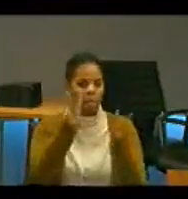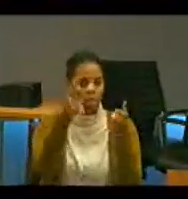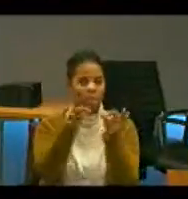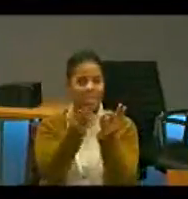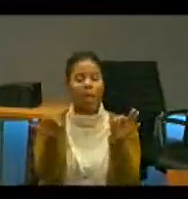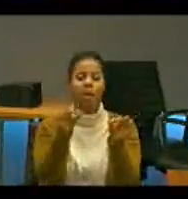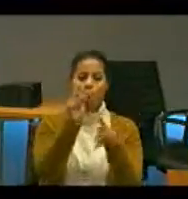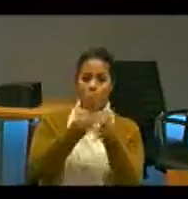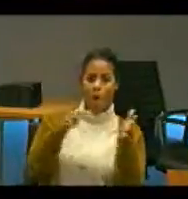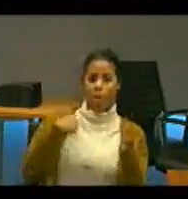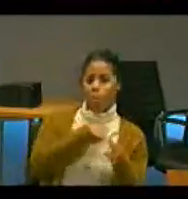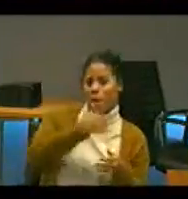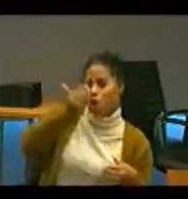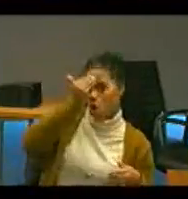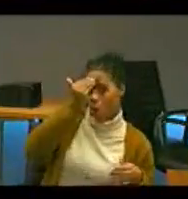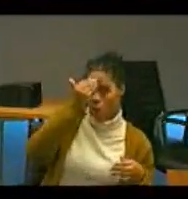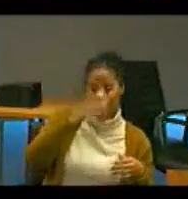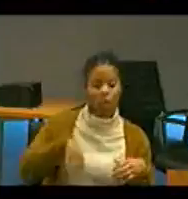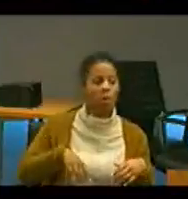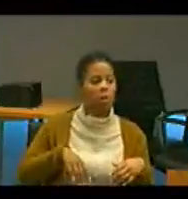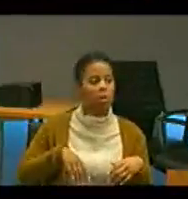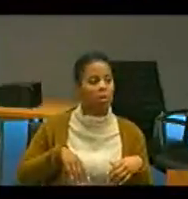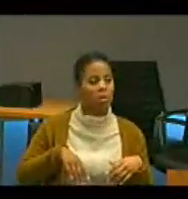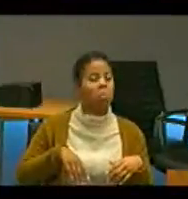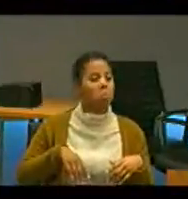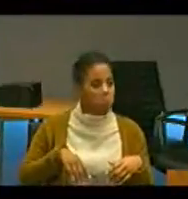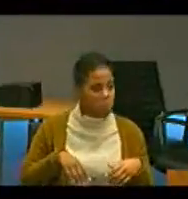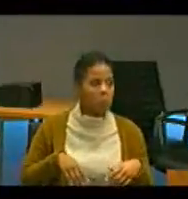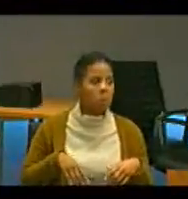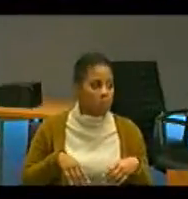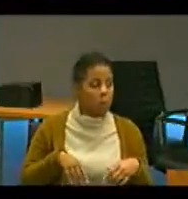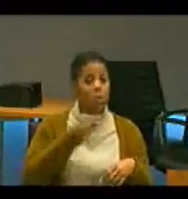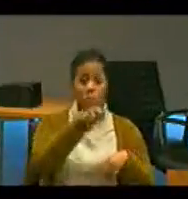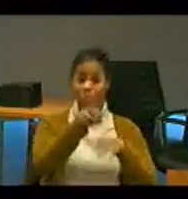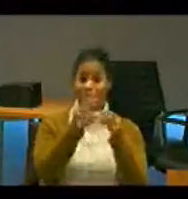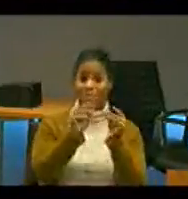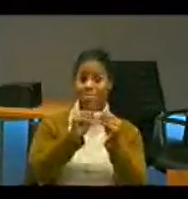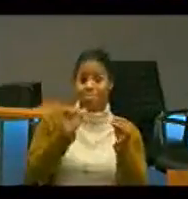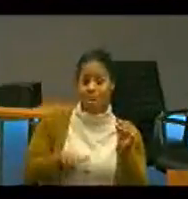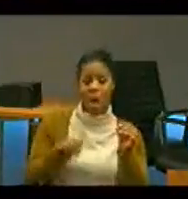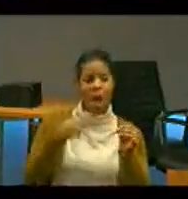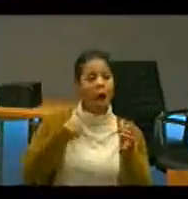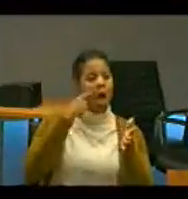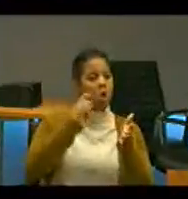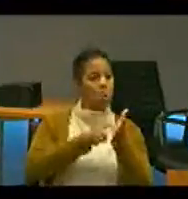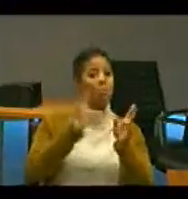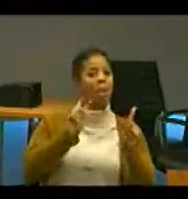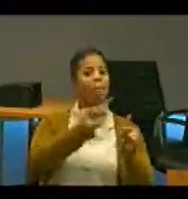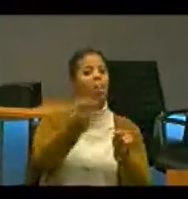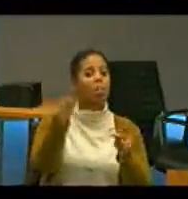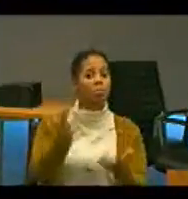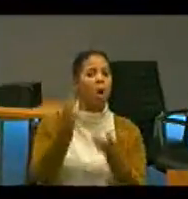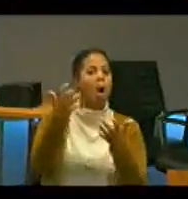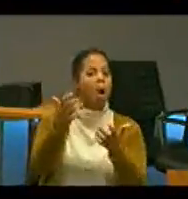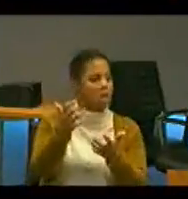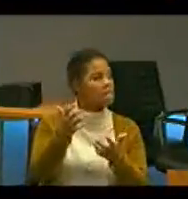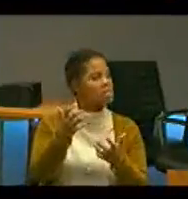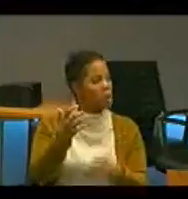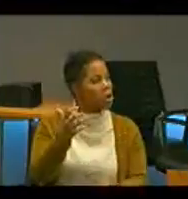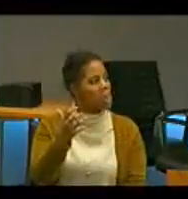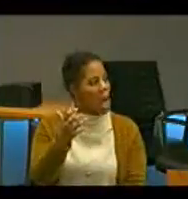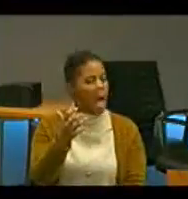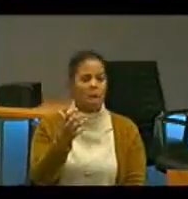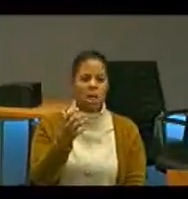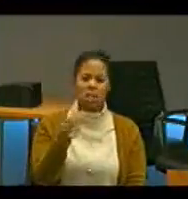we know." And when you do, I have seen members of the audience nodding this way in